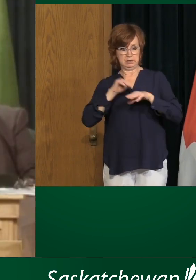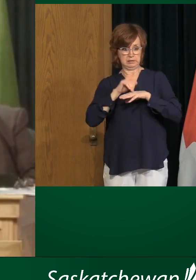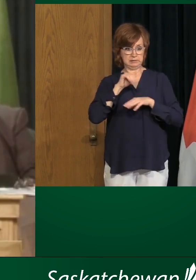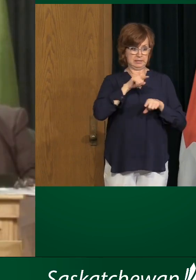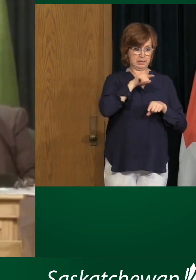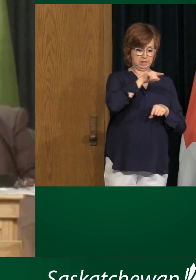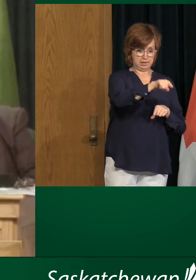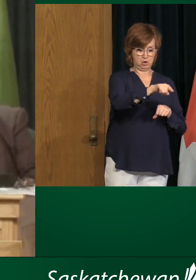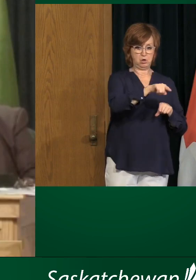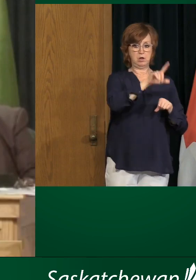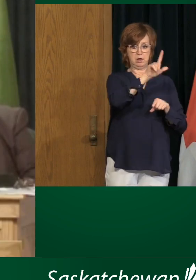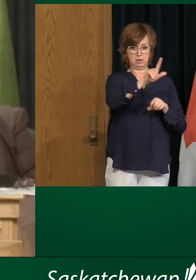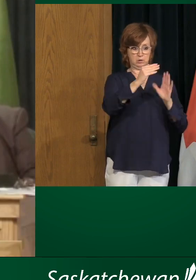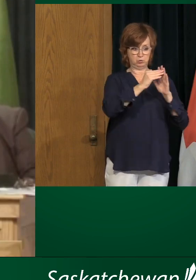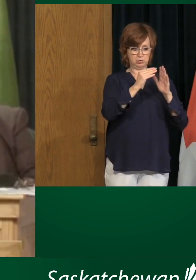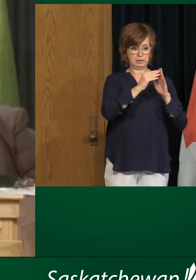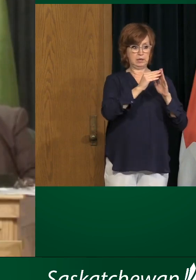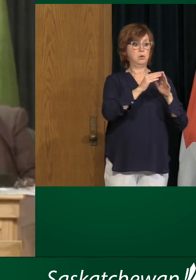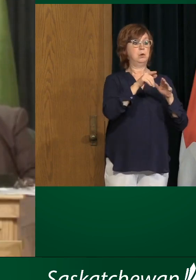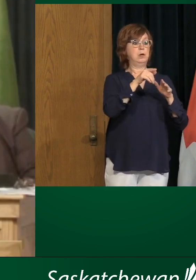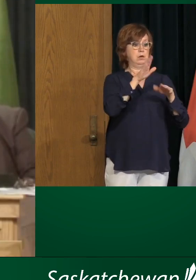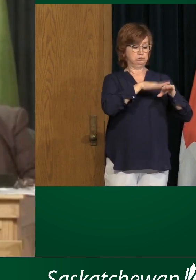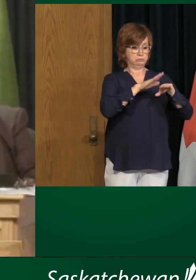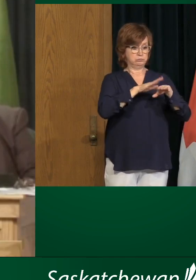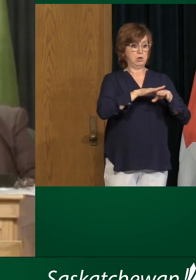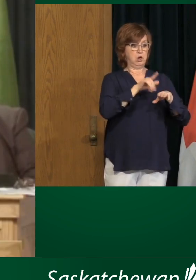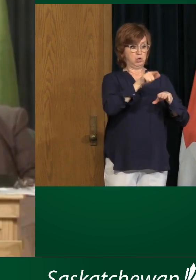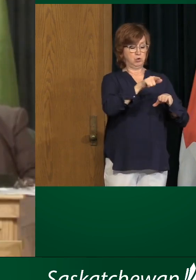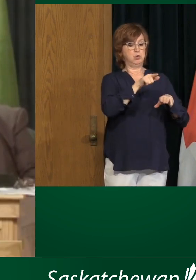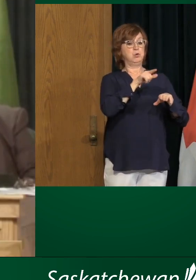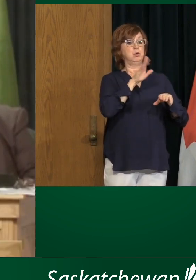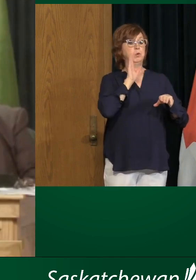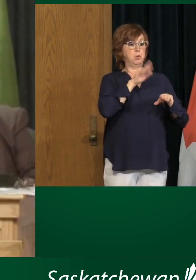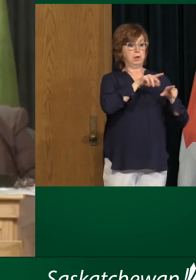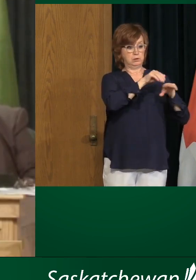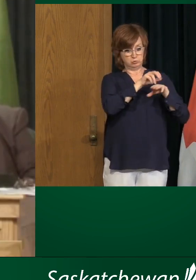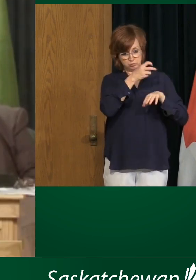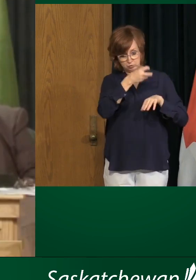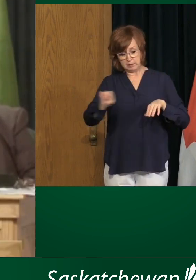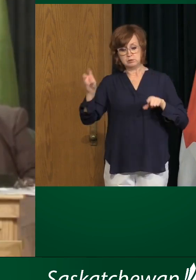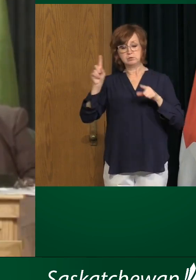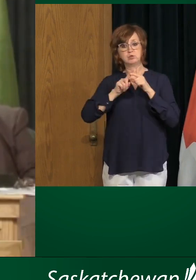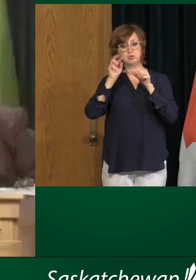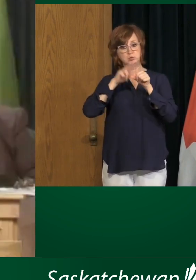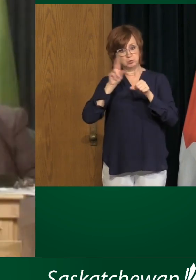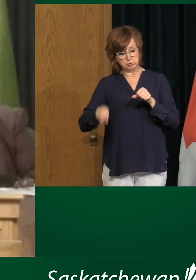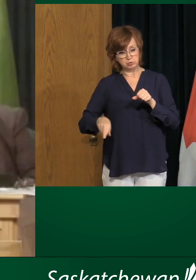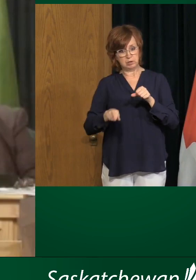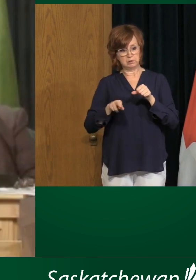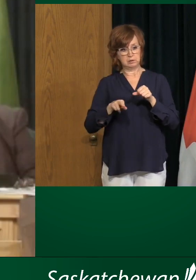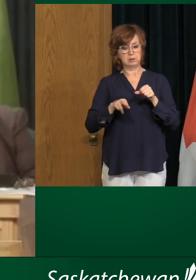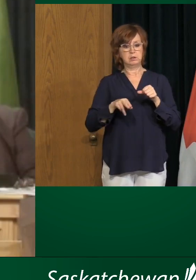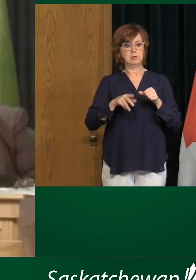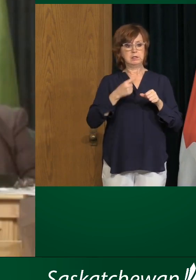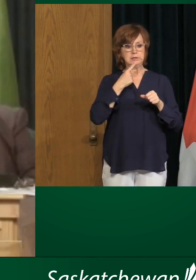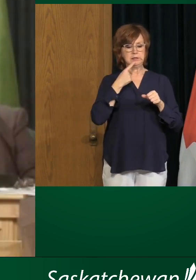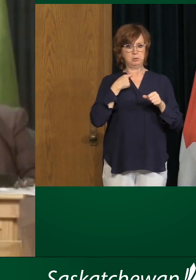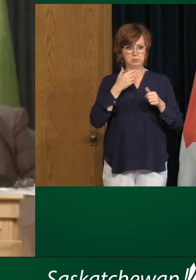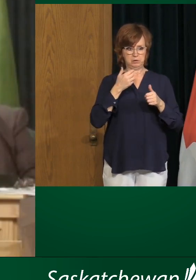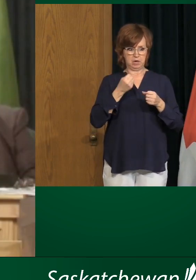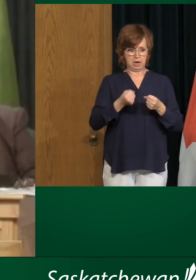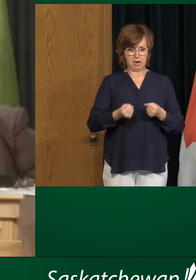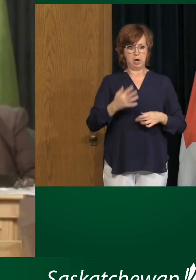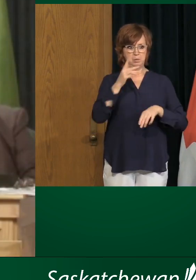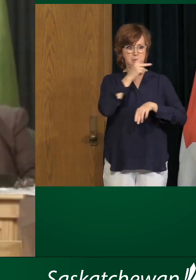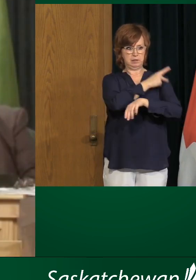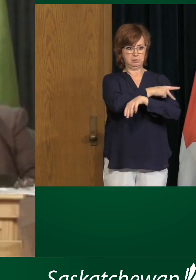to Regina hospitals. I'm just wondering if you could confirm this and tell us which hospitals, how many patients we might be looking at, and